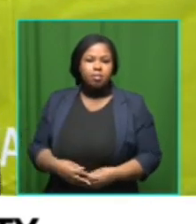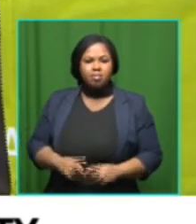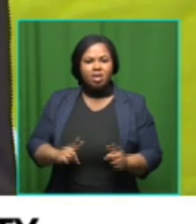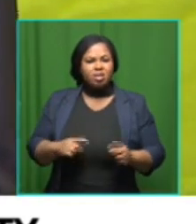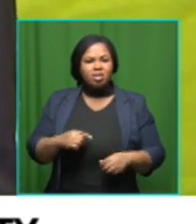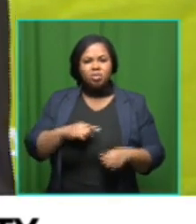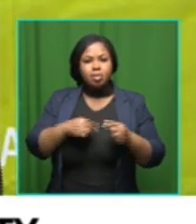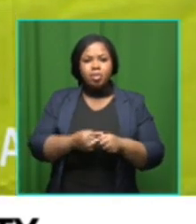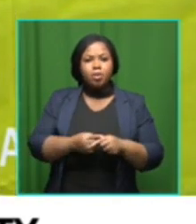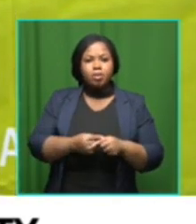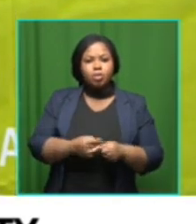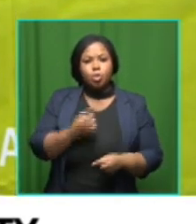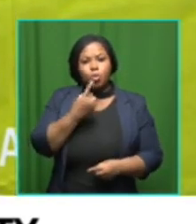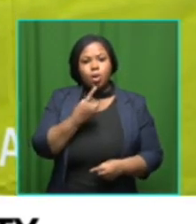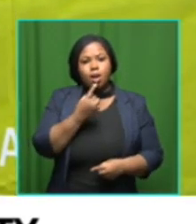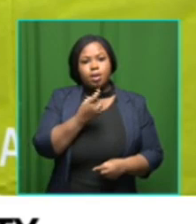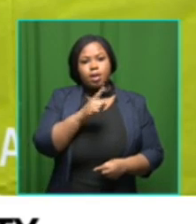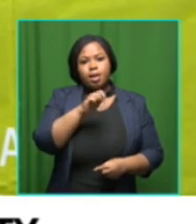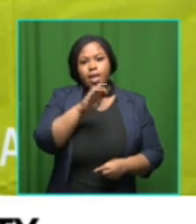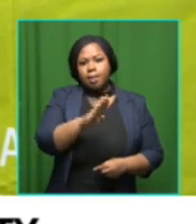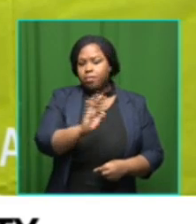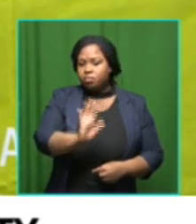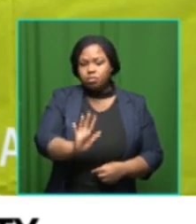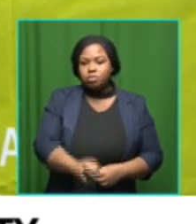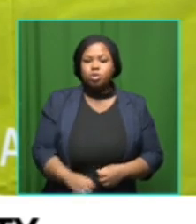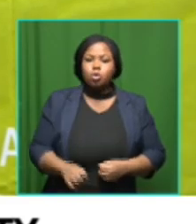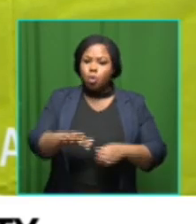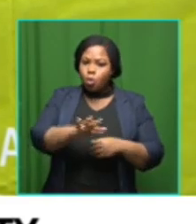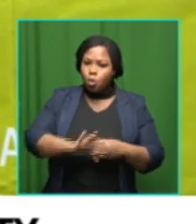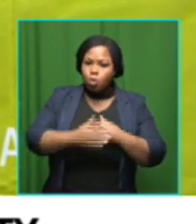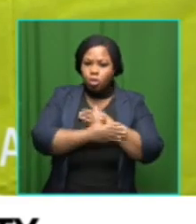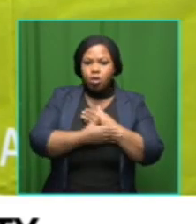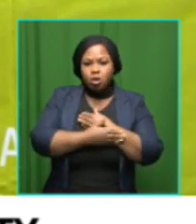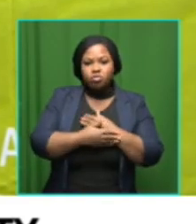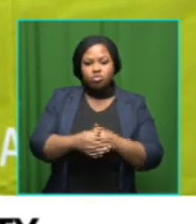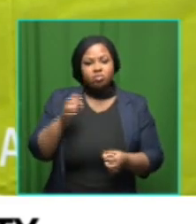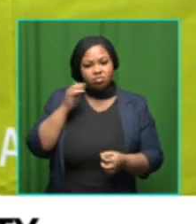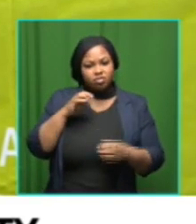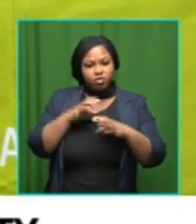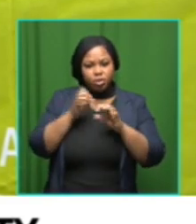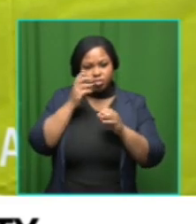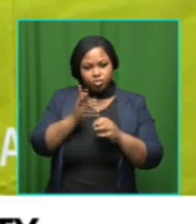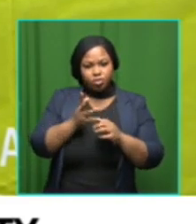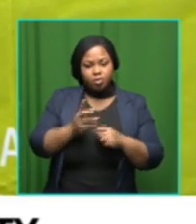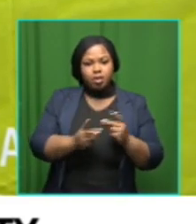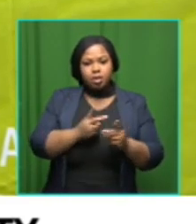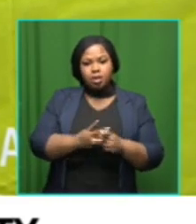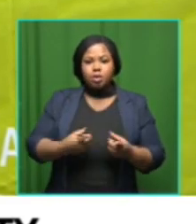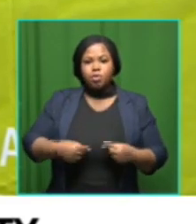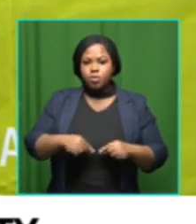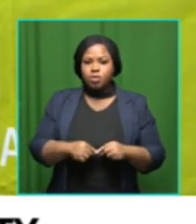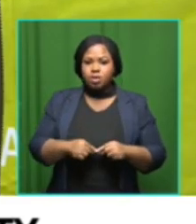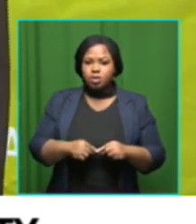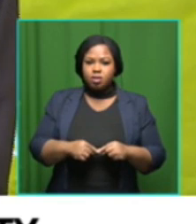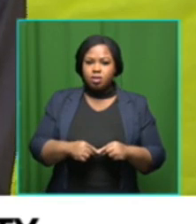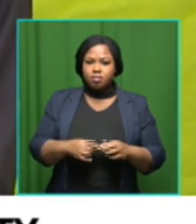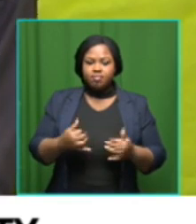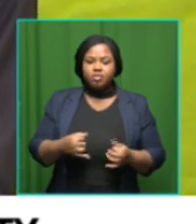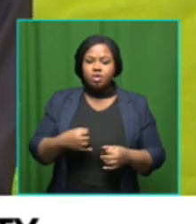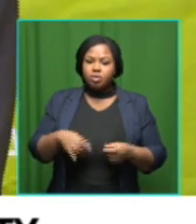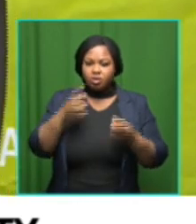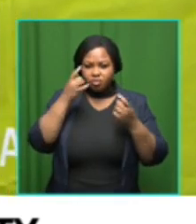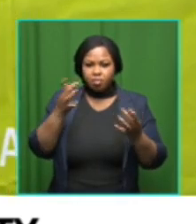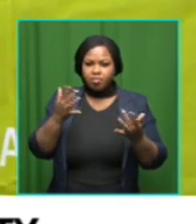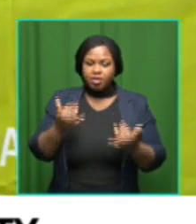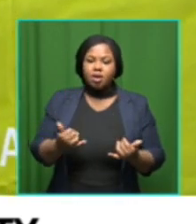not about one laboratory, they're about the whole country. We want to be able to deal with it. So from that point of view, we can say that